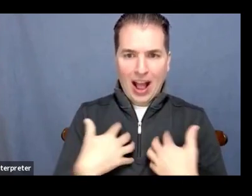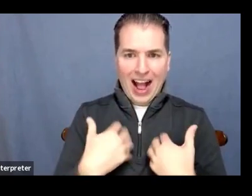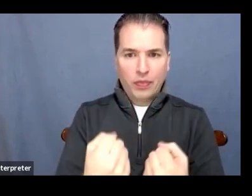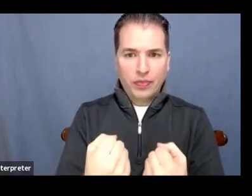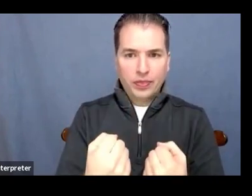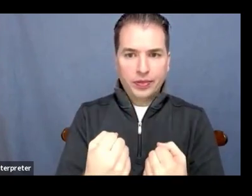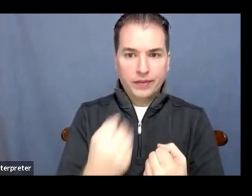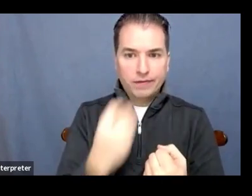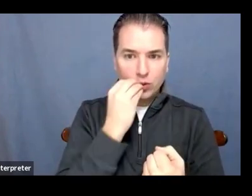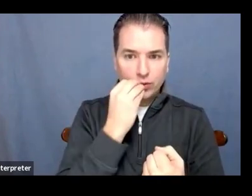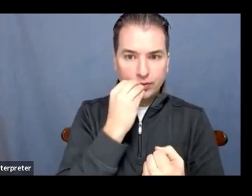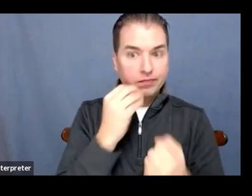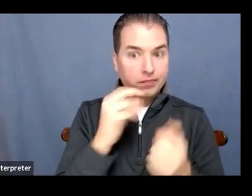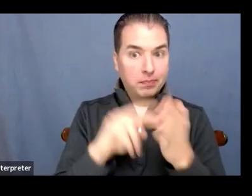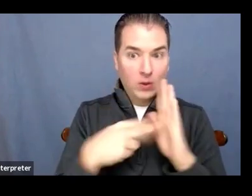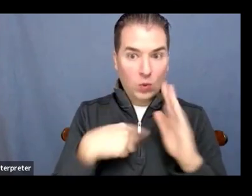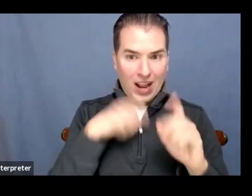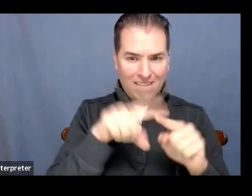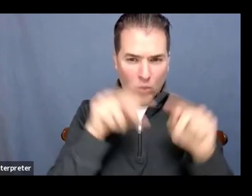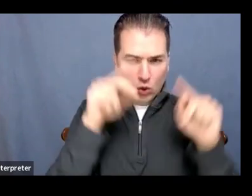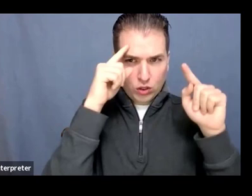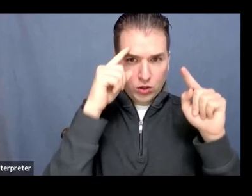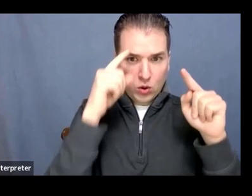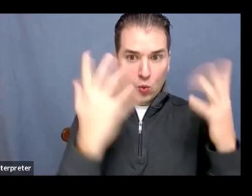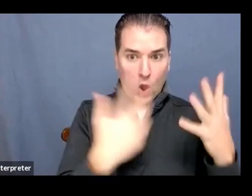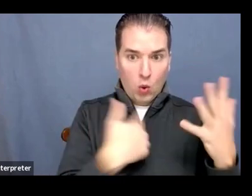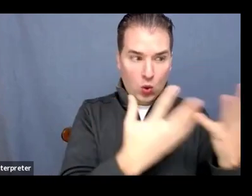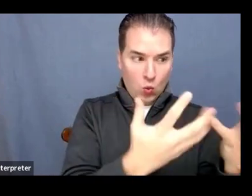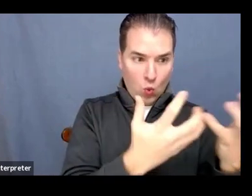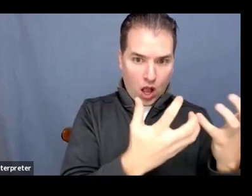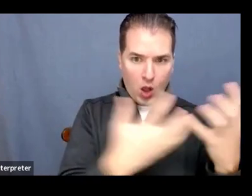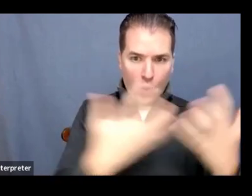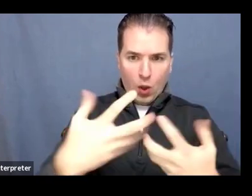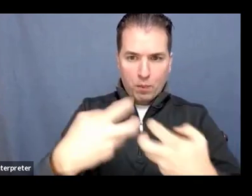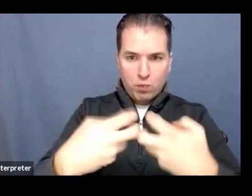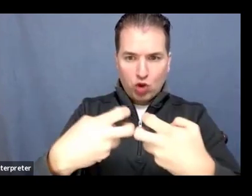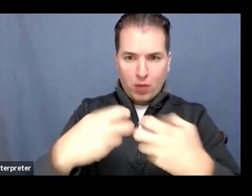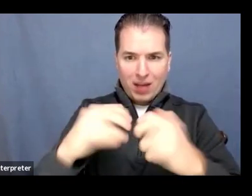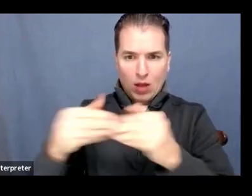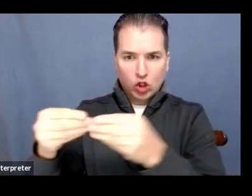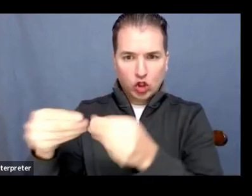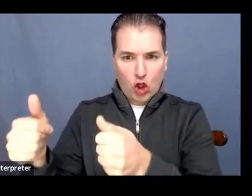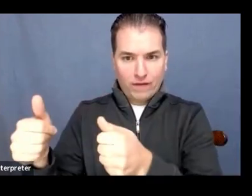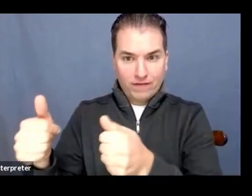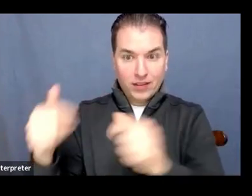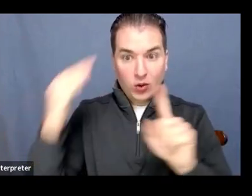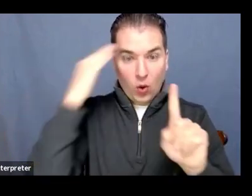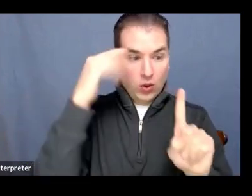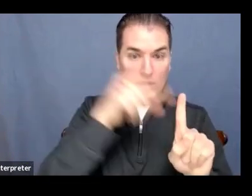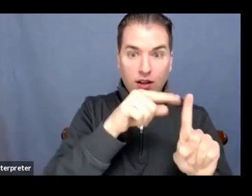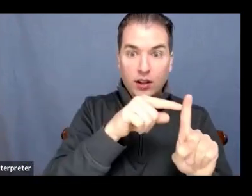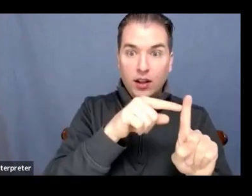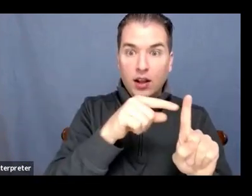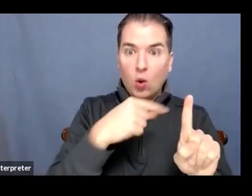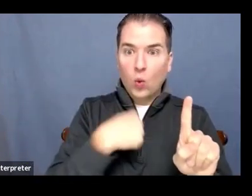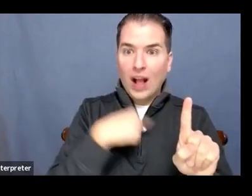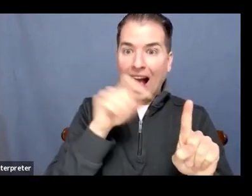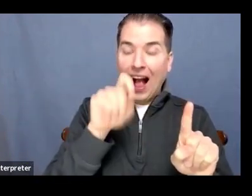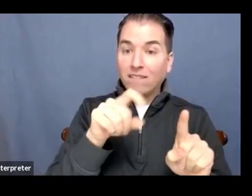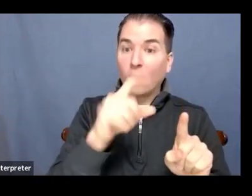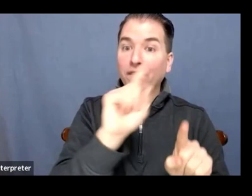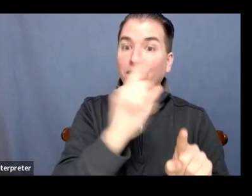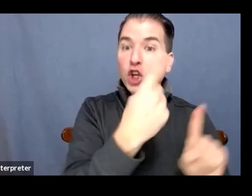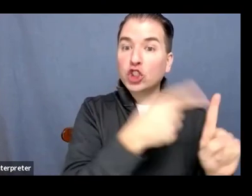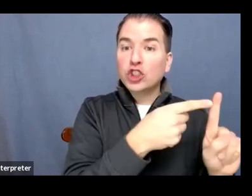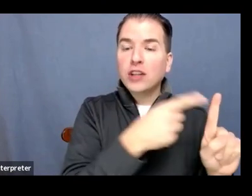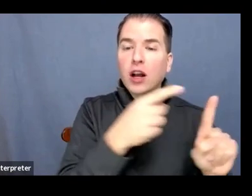that we're solving, right? So the first one had to do with awareness, right? Making people aware that there's something closer. Second